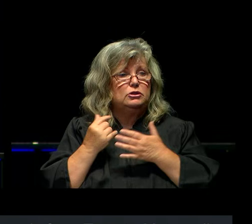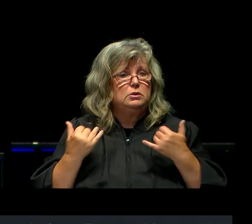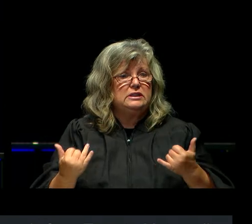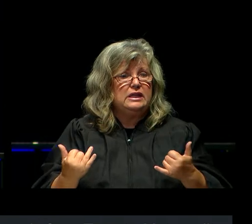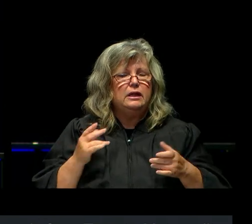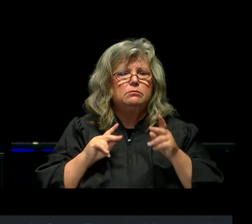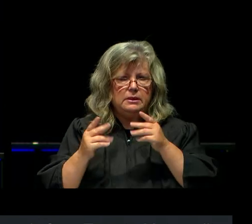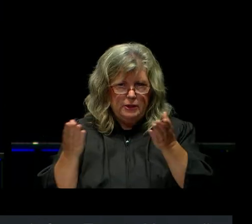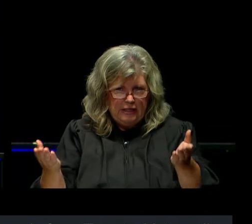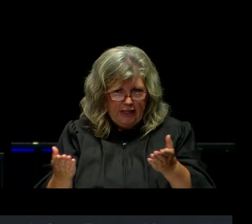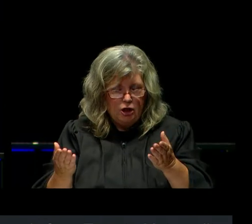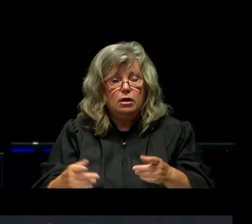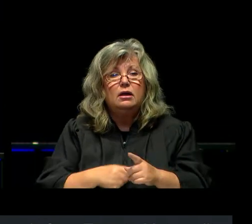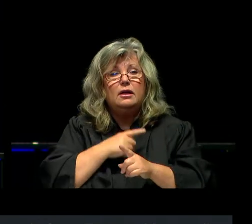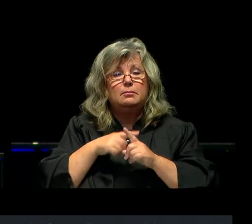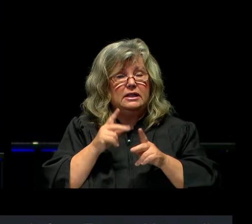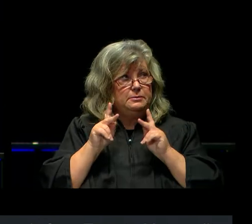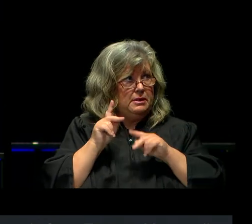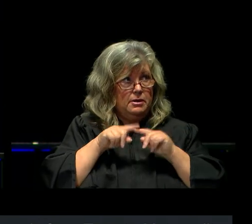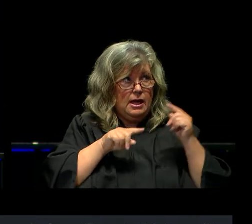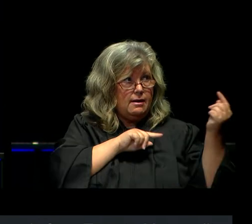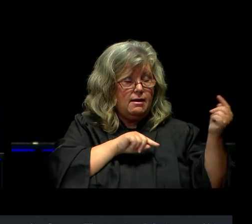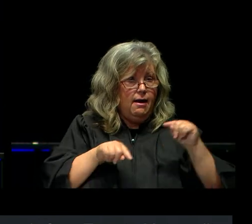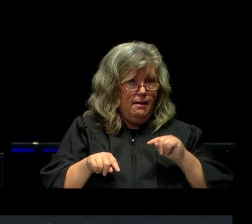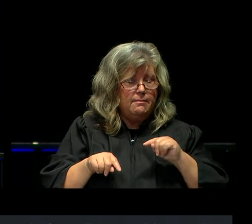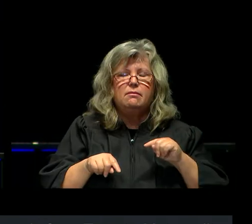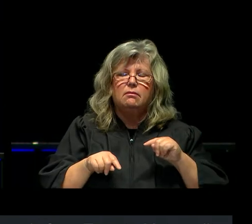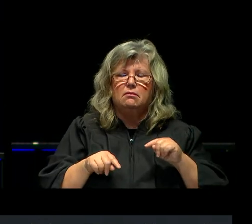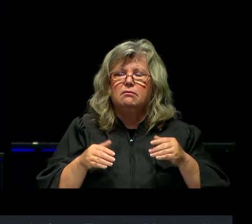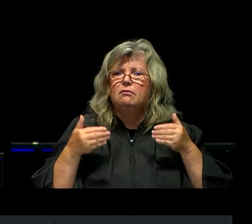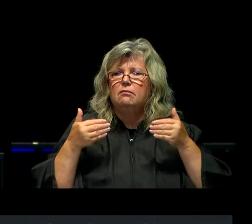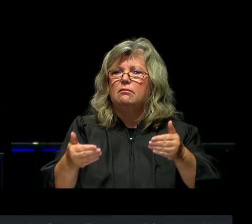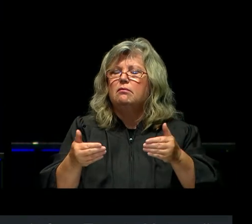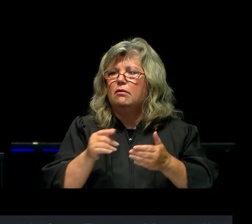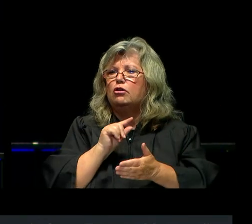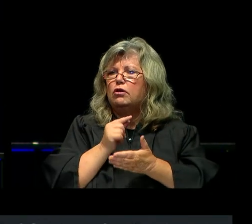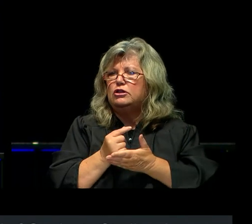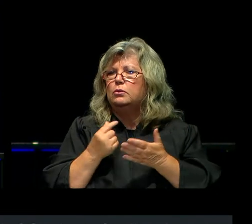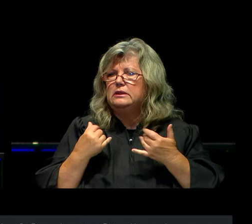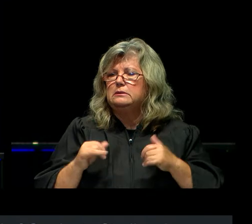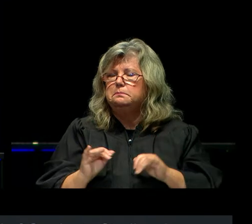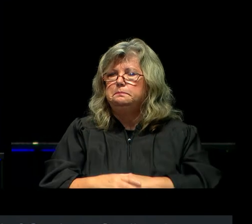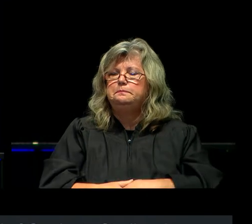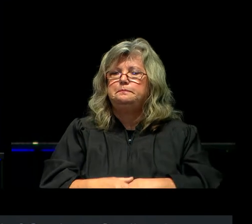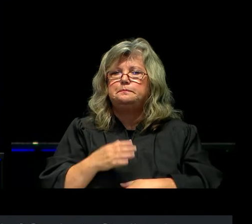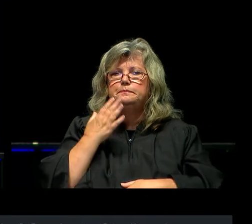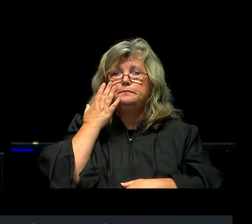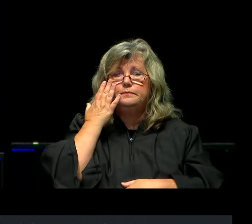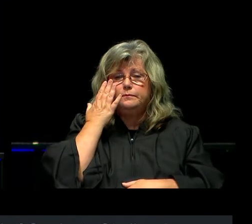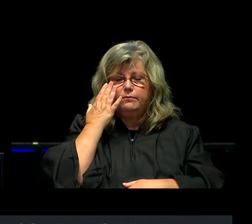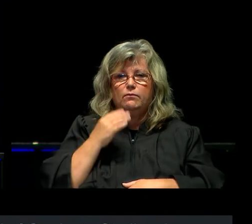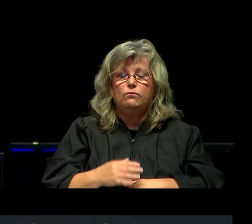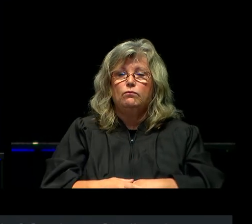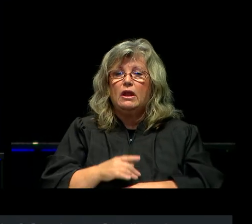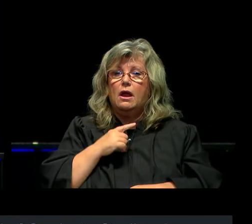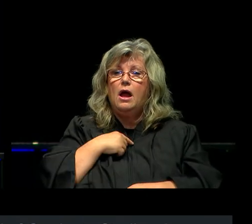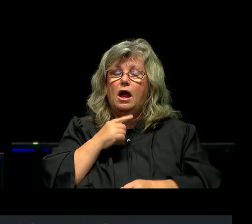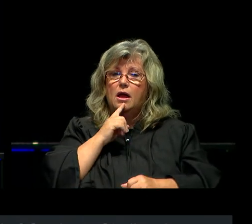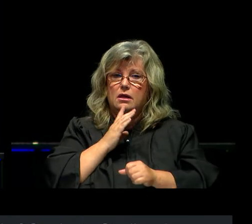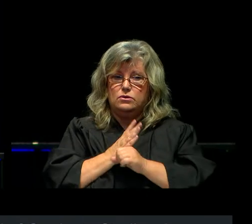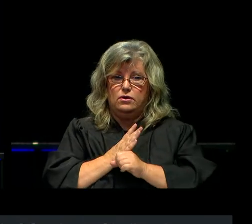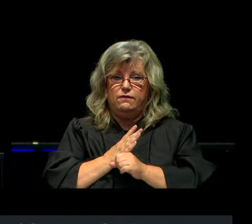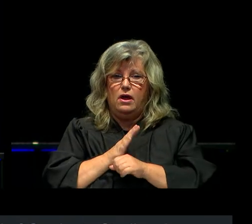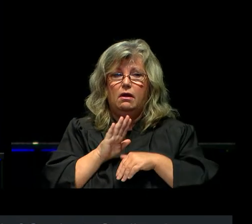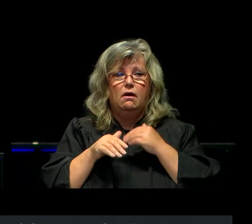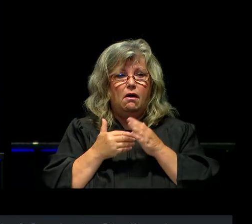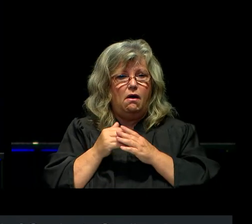today's ceremony, as well as those unable to attend who are graduating in absentia. I certify that each has met